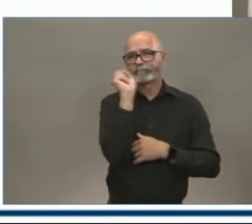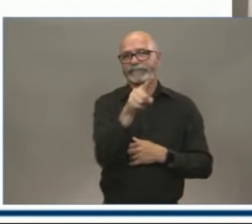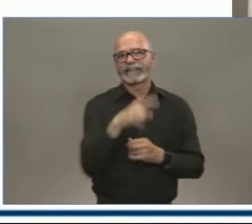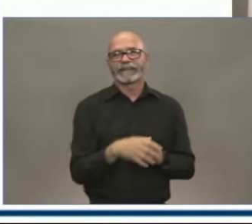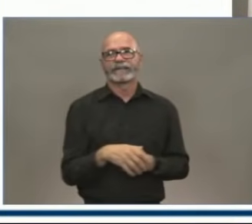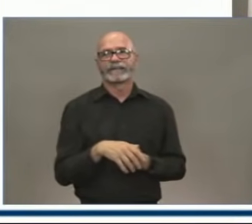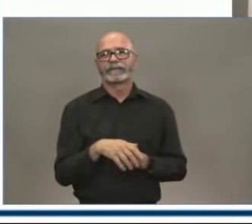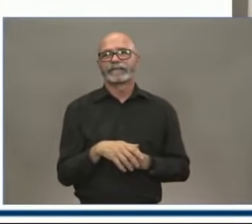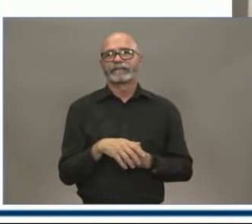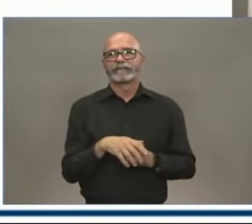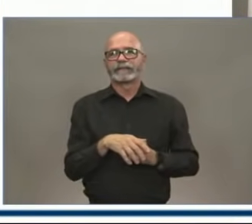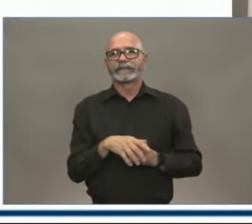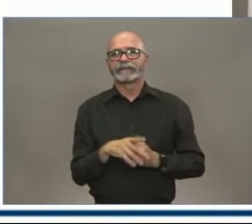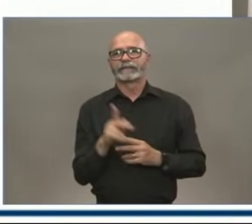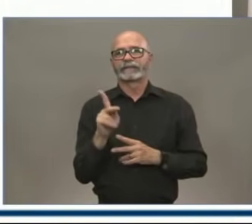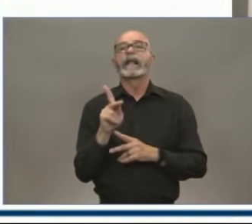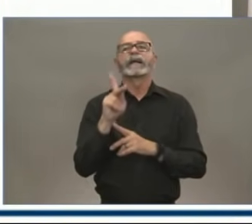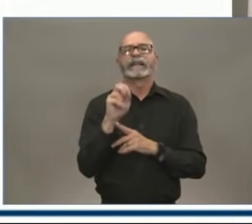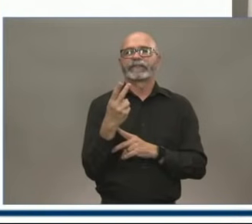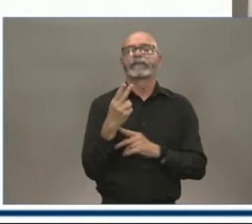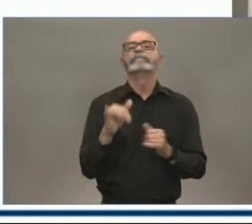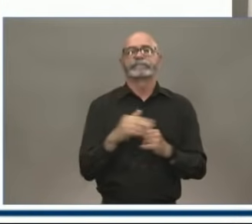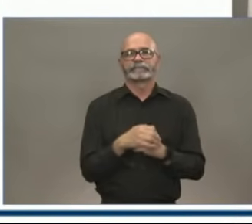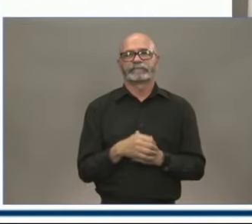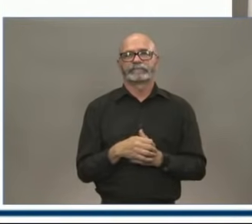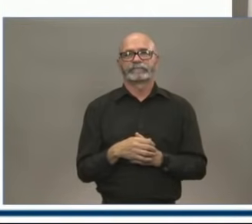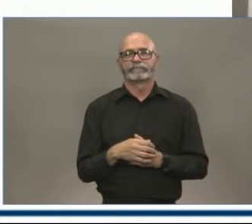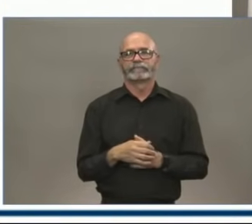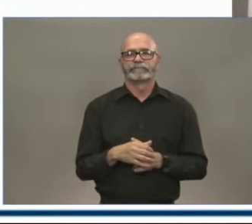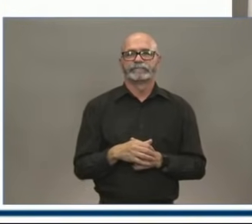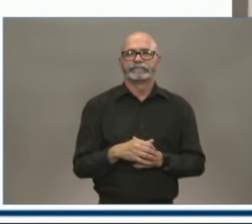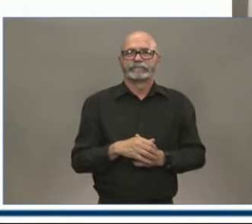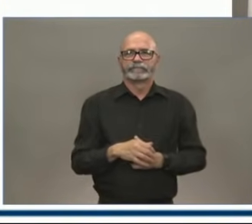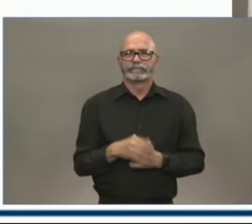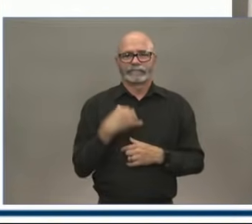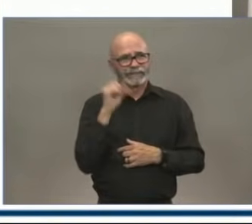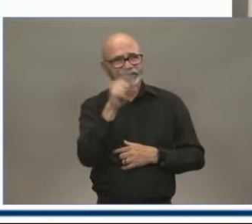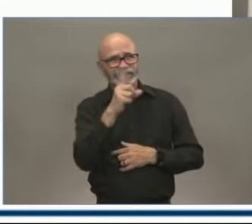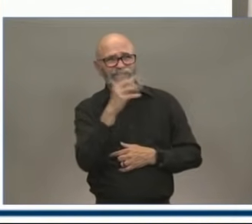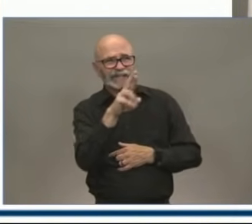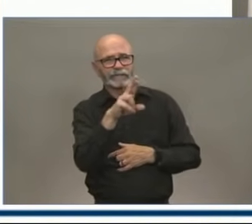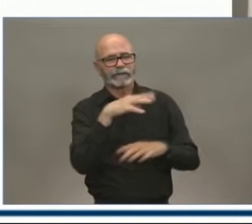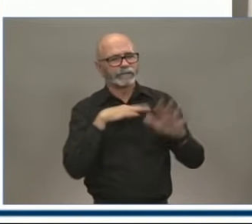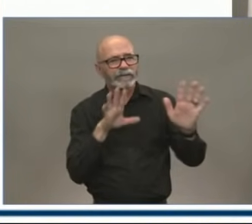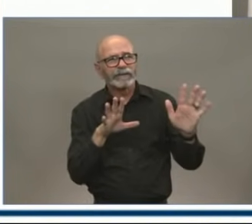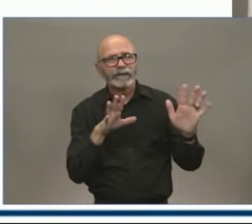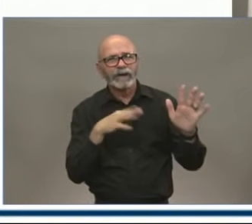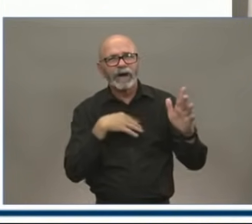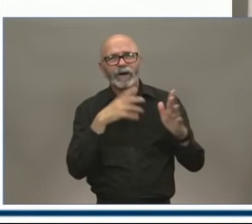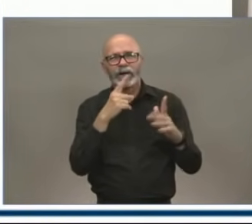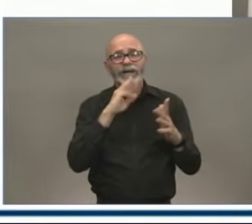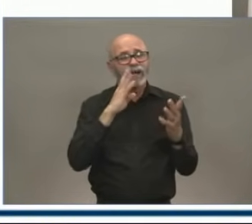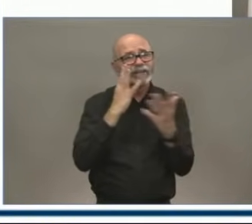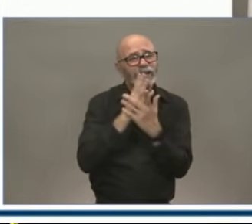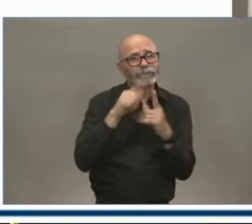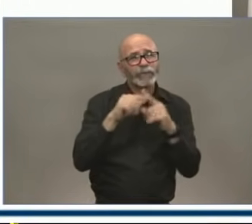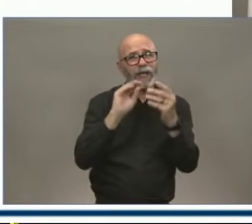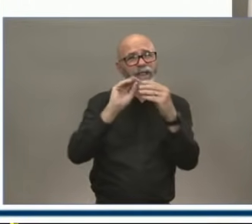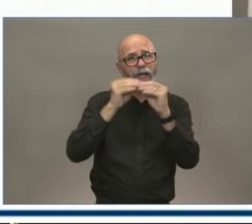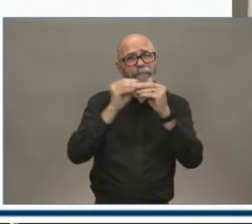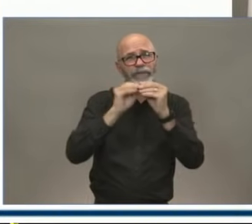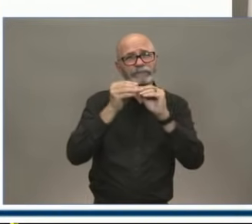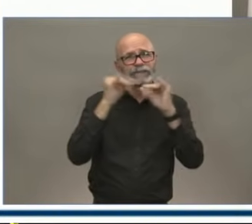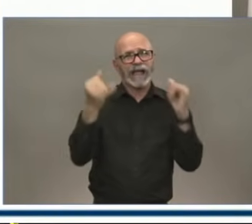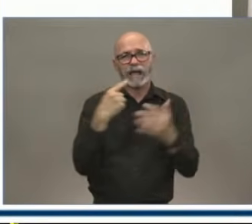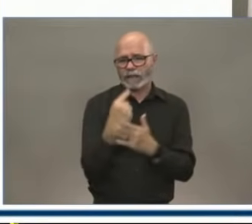Good afternoon. Dr. Strang, you mentioned your optimism around the numbers, and I find them fascinating in that 1 week ago today, as you